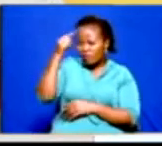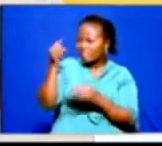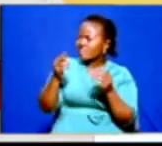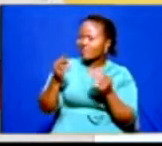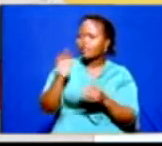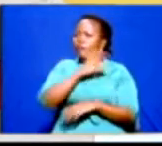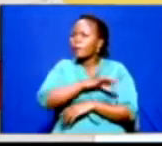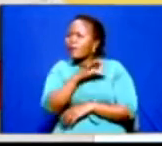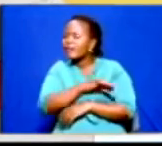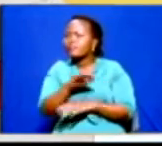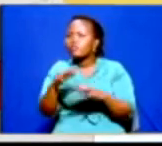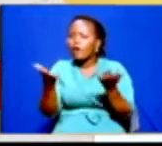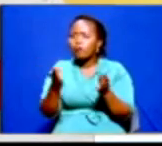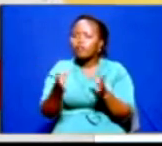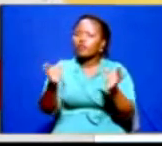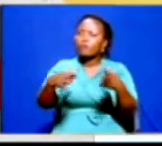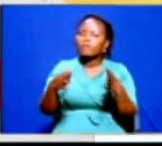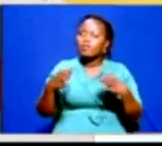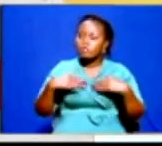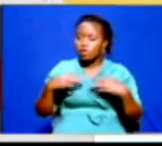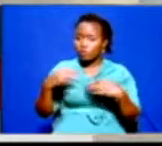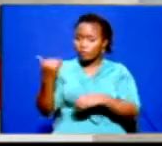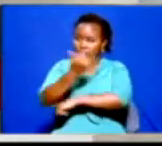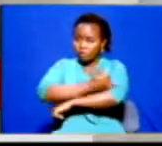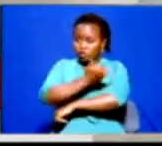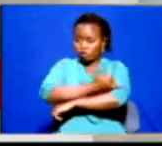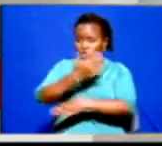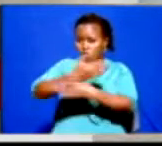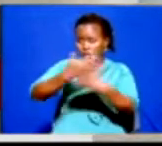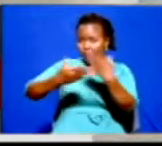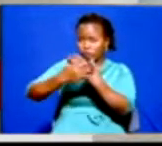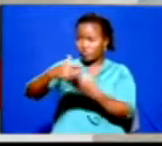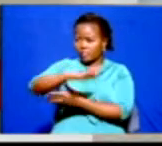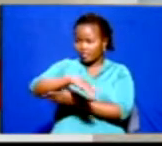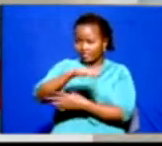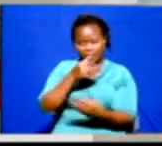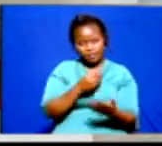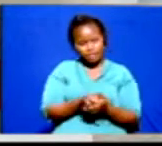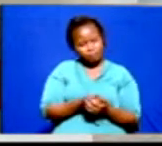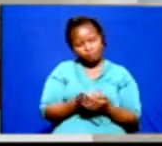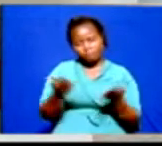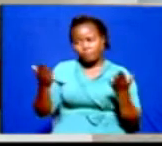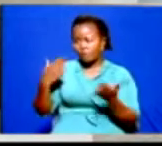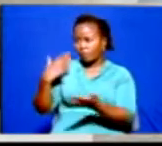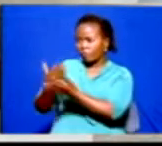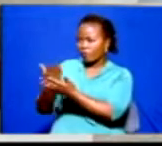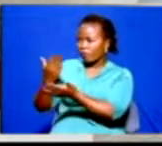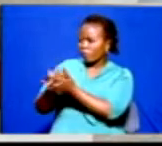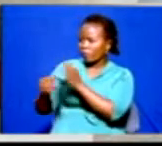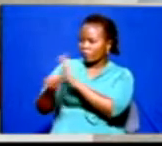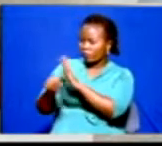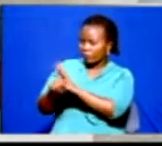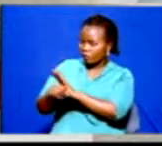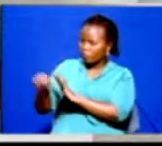have such an institution set up within their boundaries? Thank you very much. What is very important is that we want to ensure that we